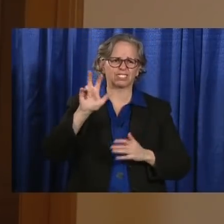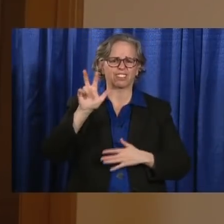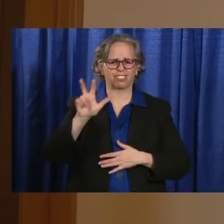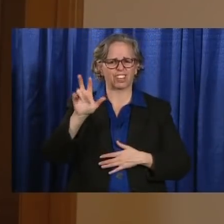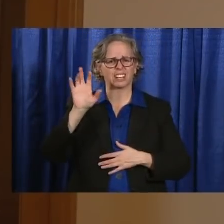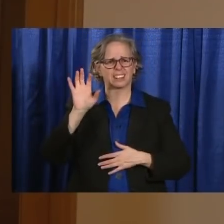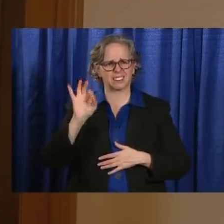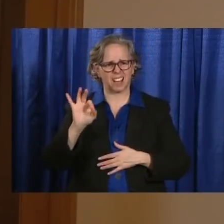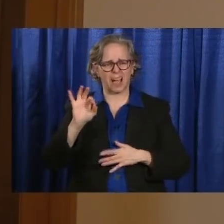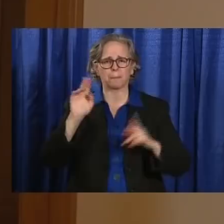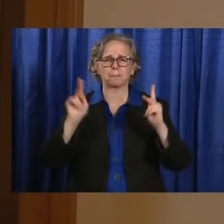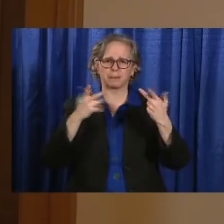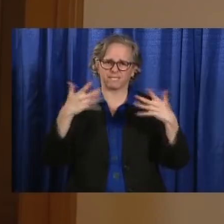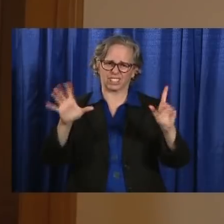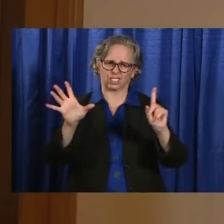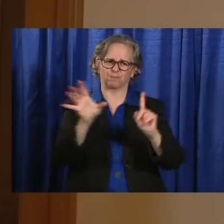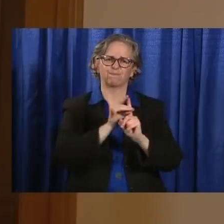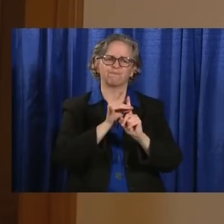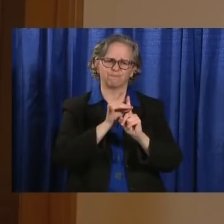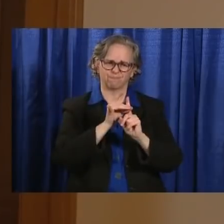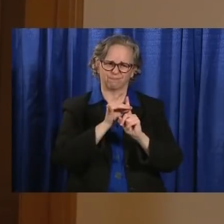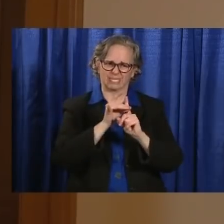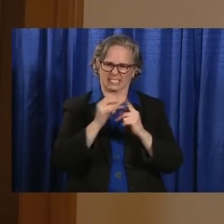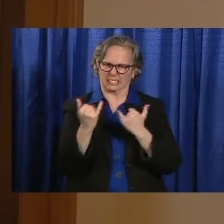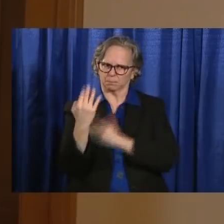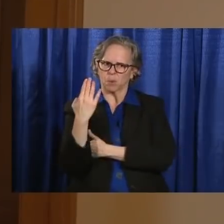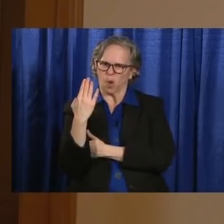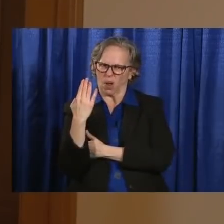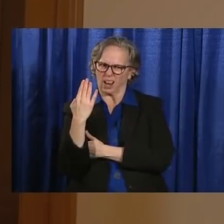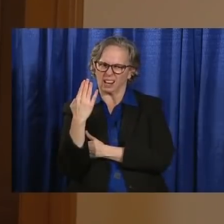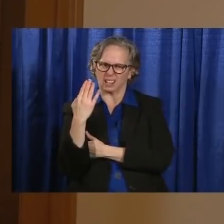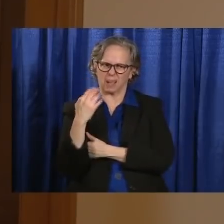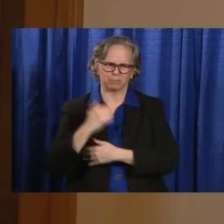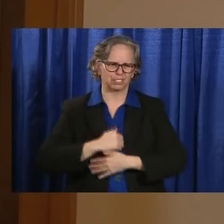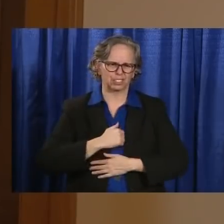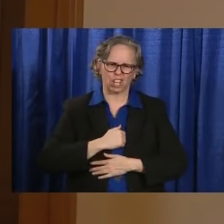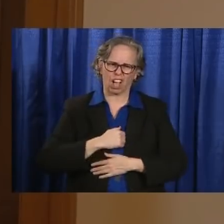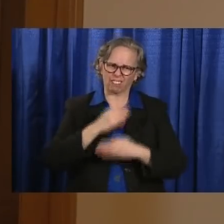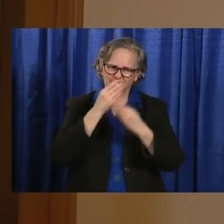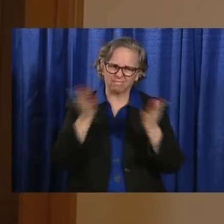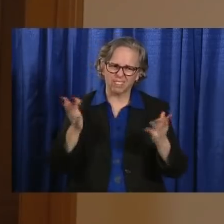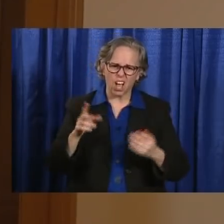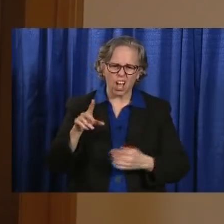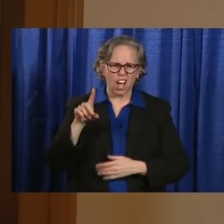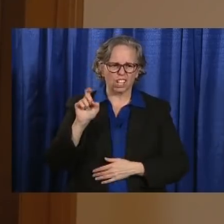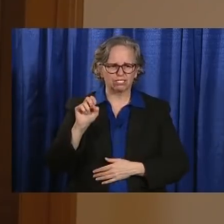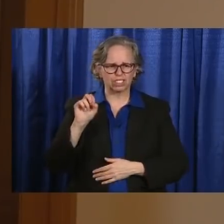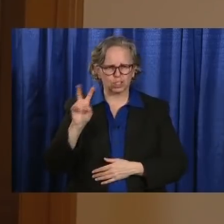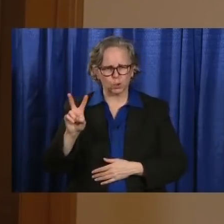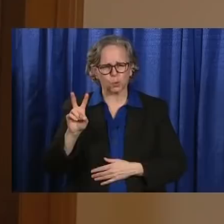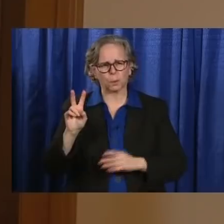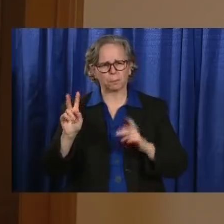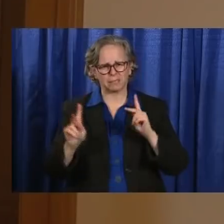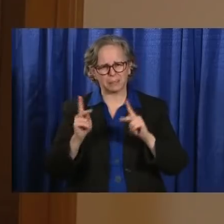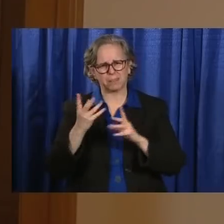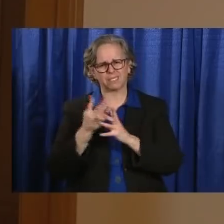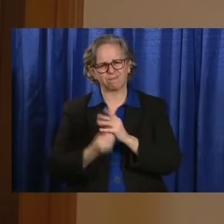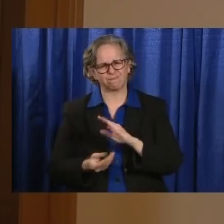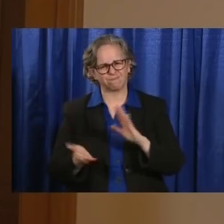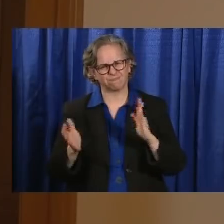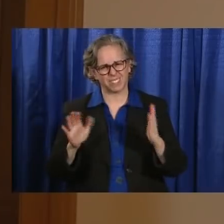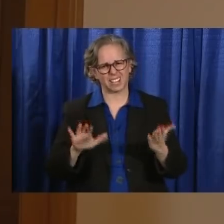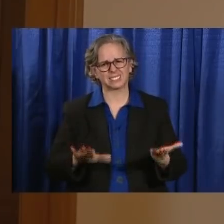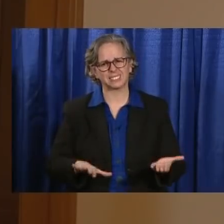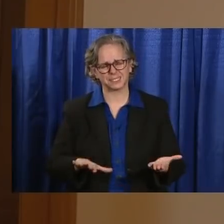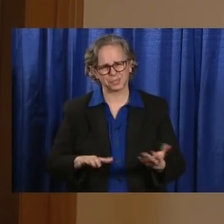3,739 cases as of this morning. And I'm sorry to share that we have 102 deaths here in